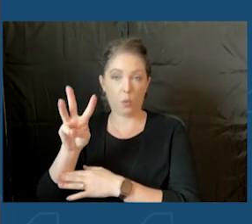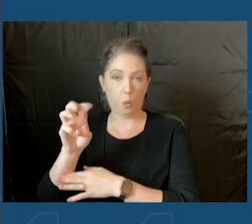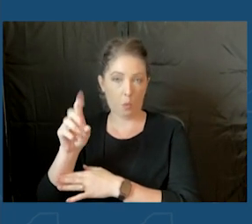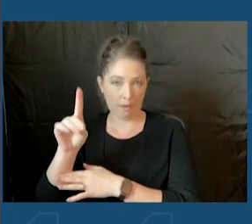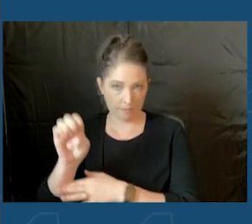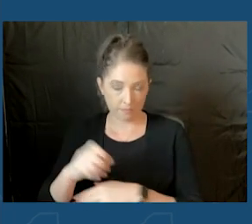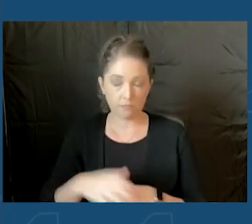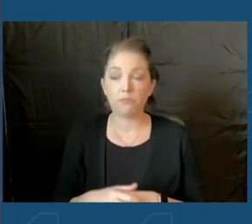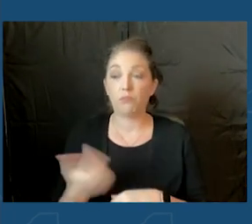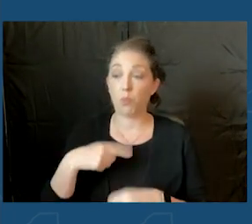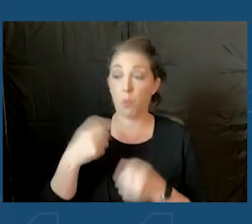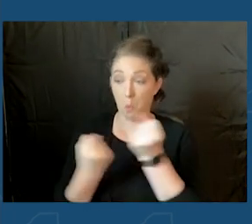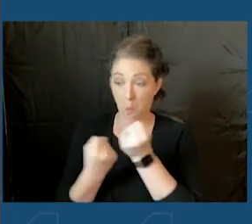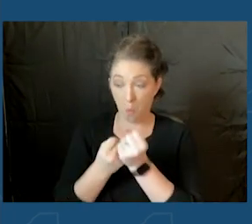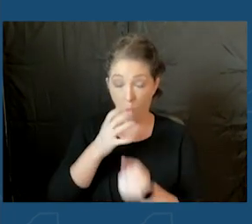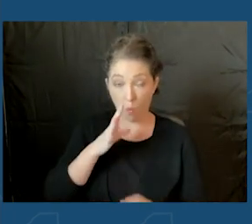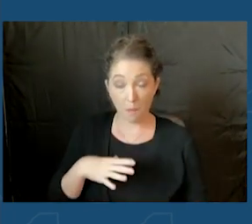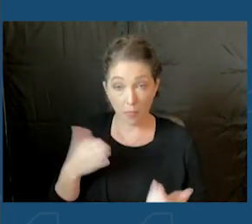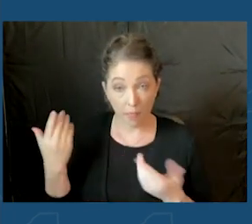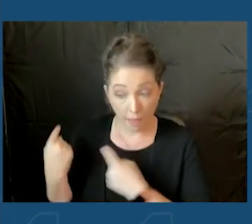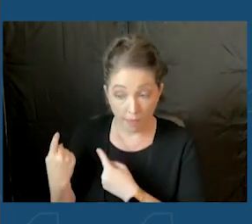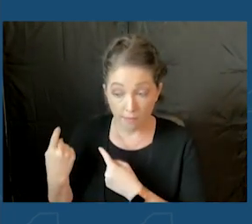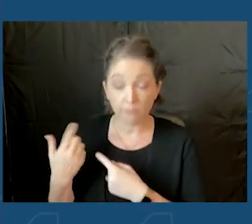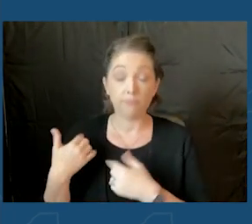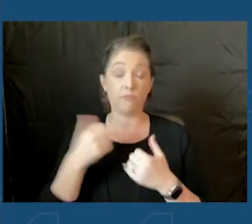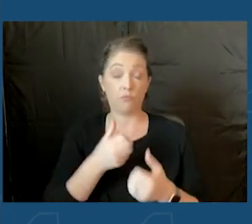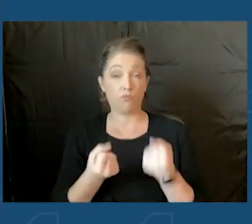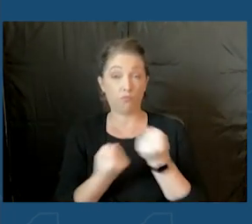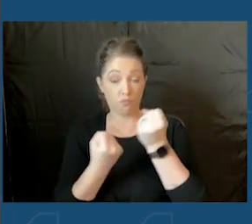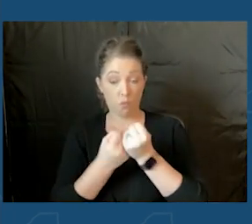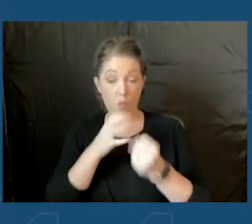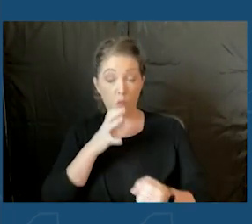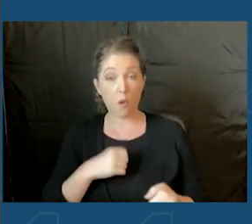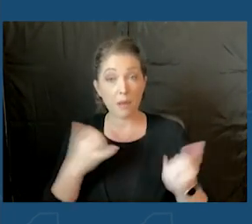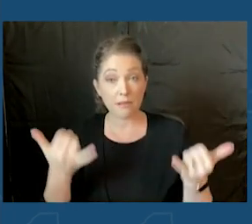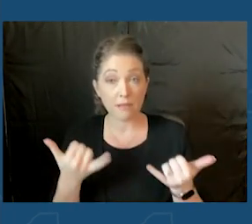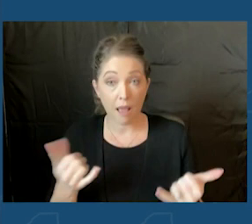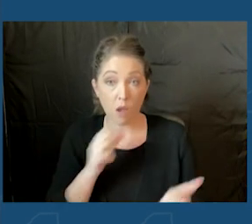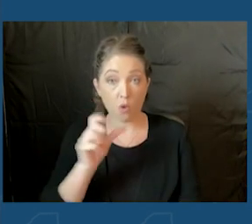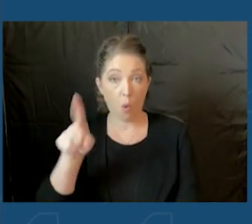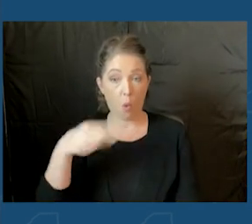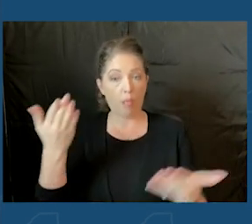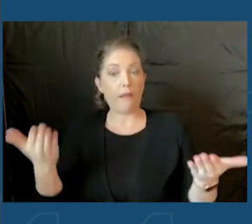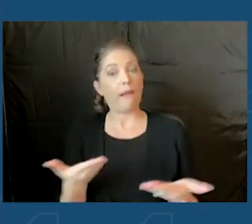then. We're there for women now, not just here, but all across this country.